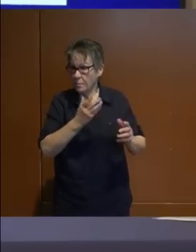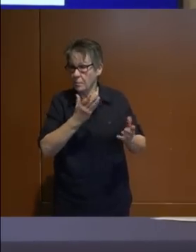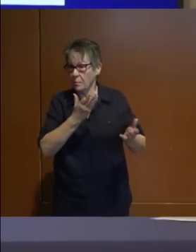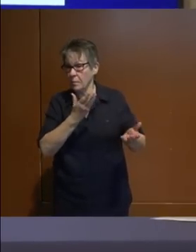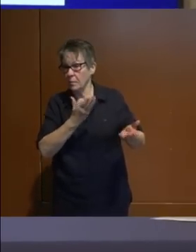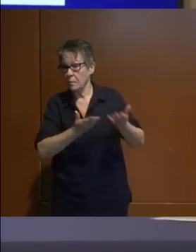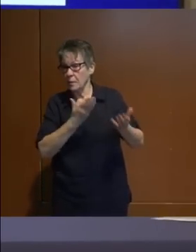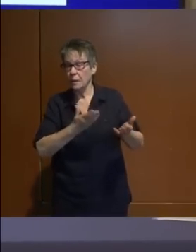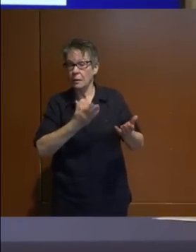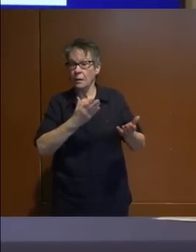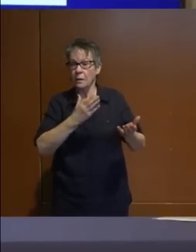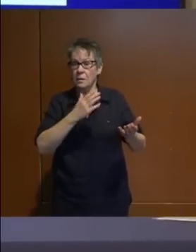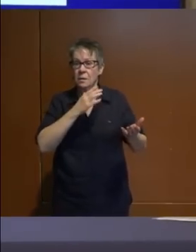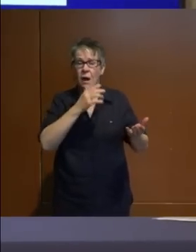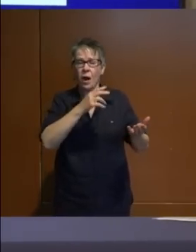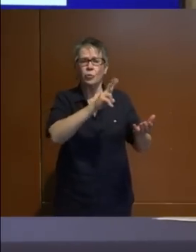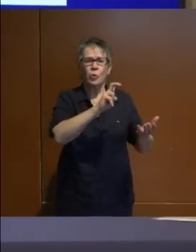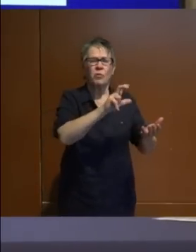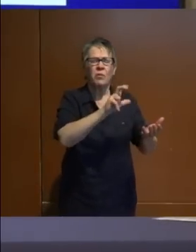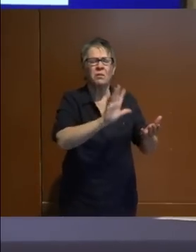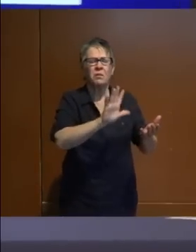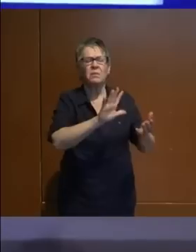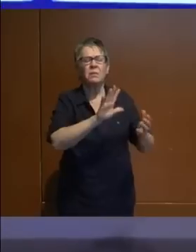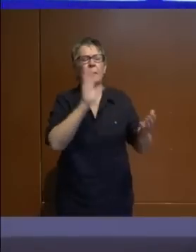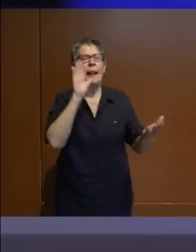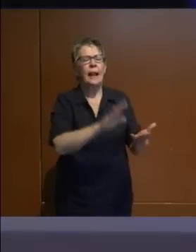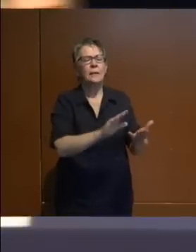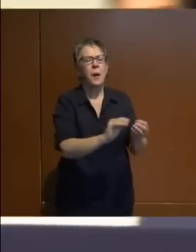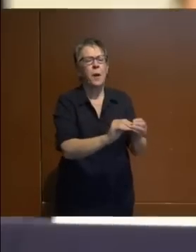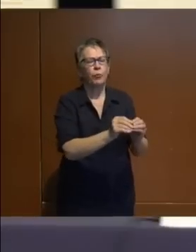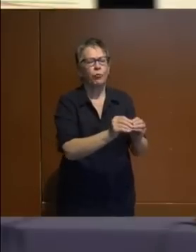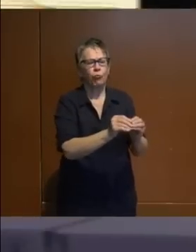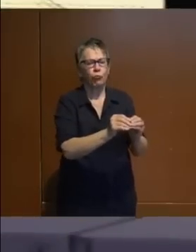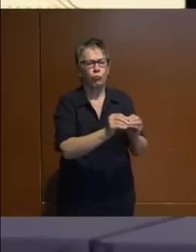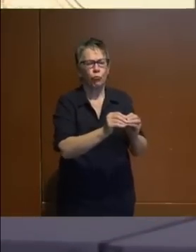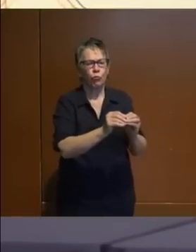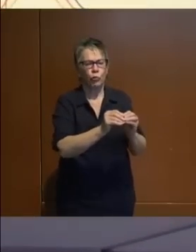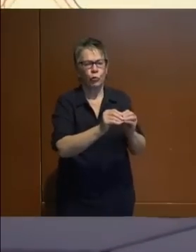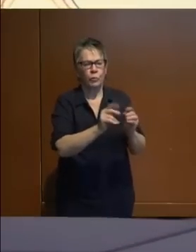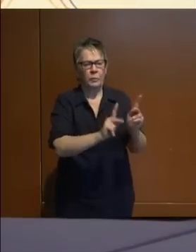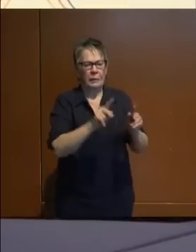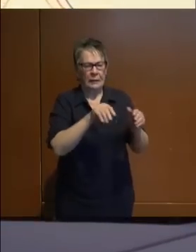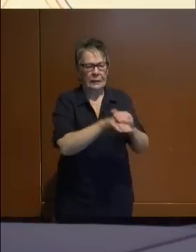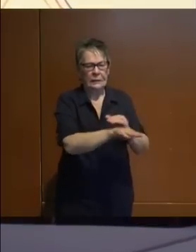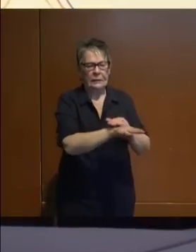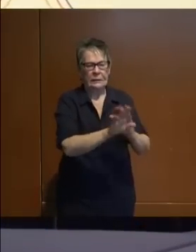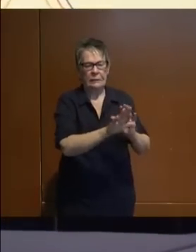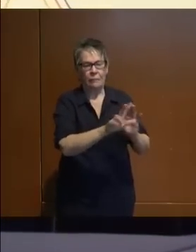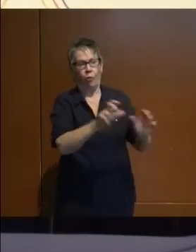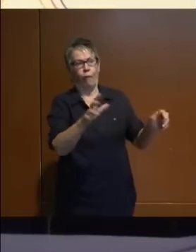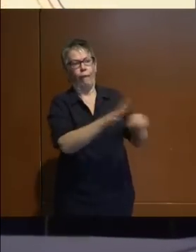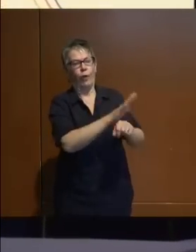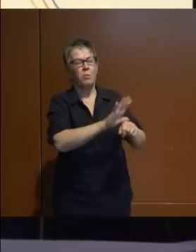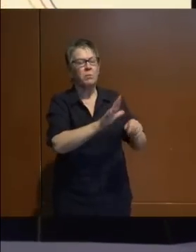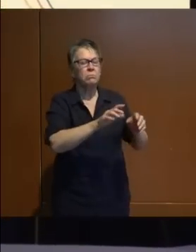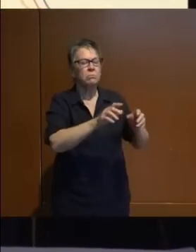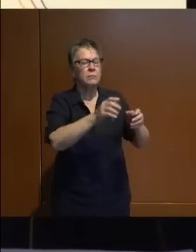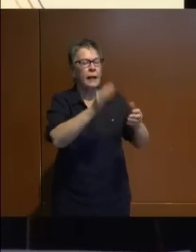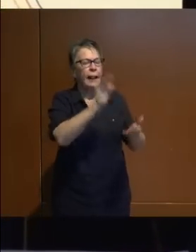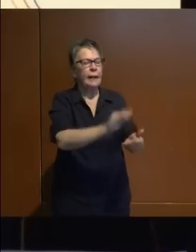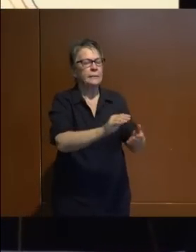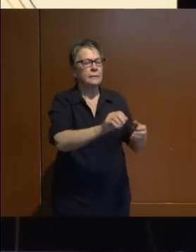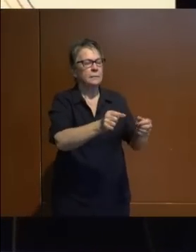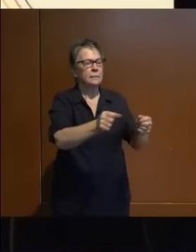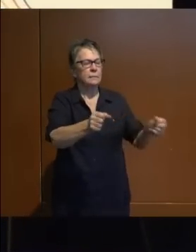folks more effectively, right? Exactly. What we want to do is make sure that we have the safest accommodations